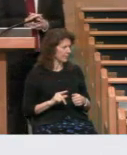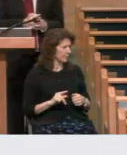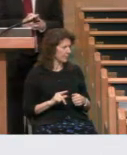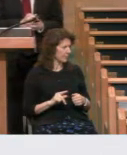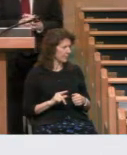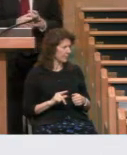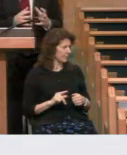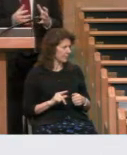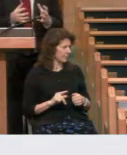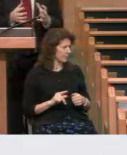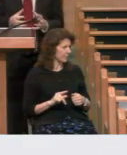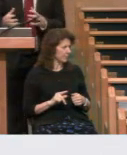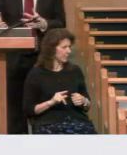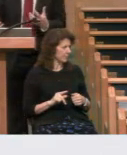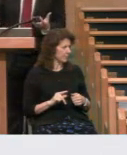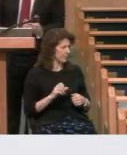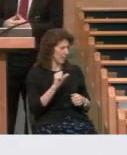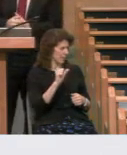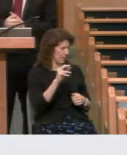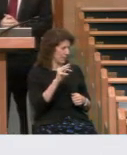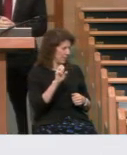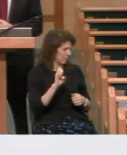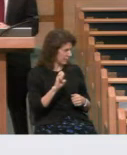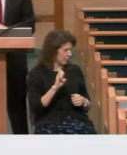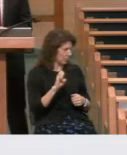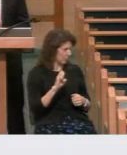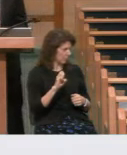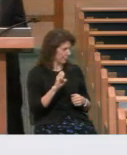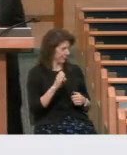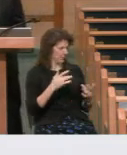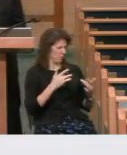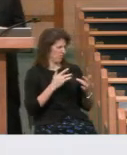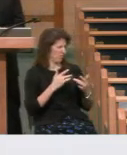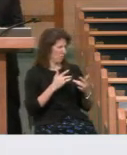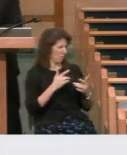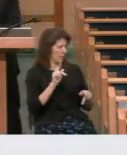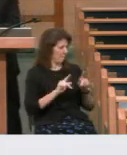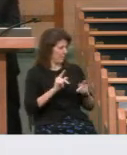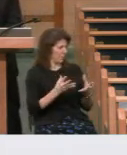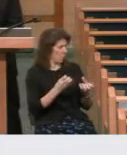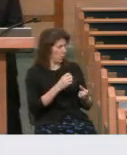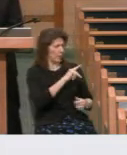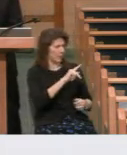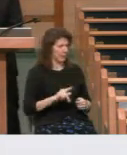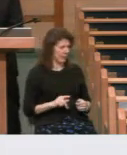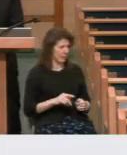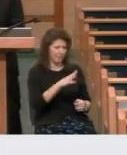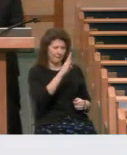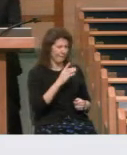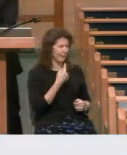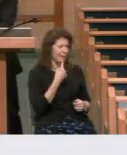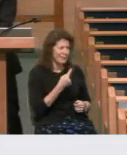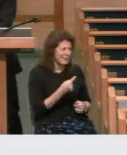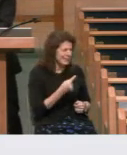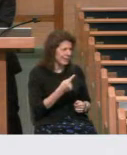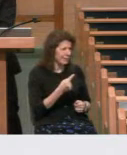chapters essentially. And Samuel's freaking out that they want a king. And God is saying they haven't rejected you, Samuel,